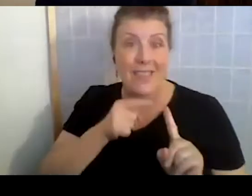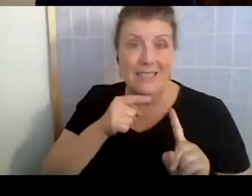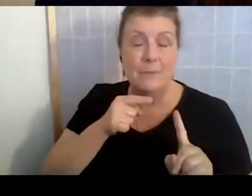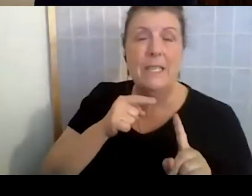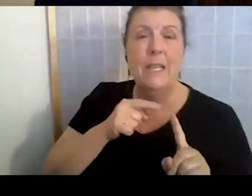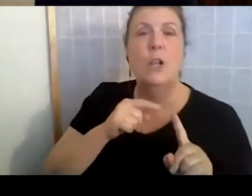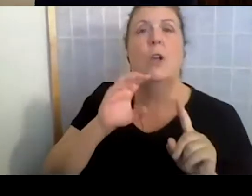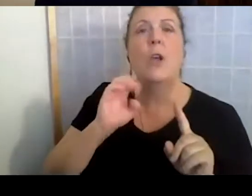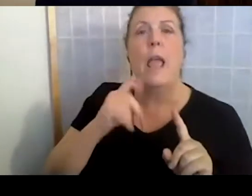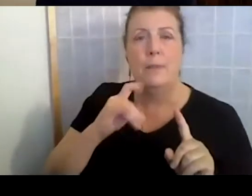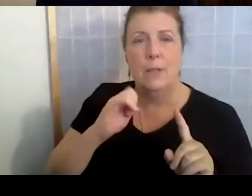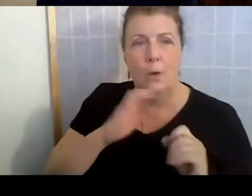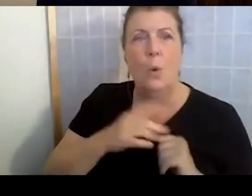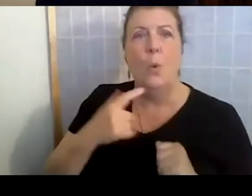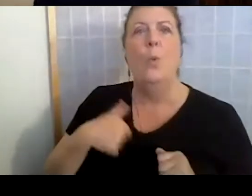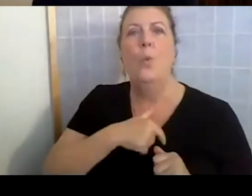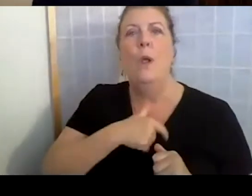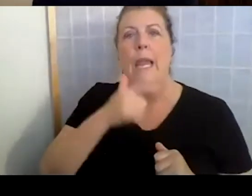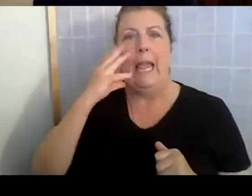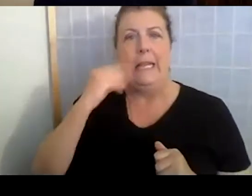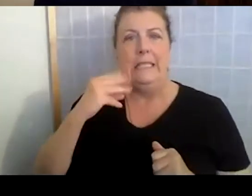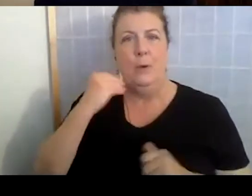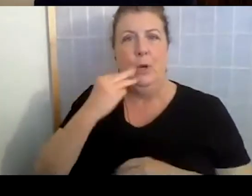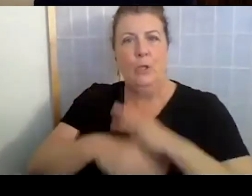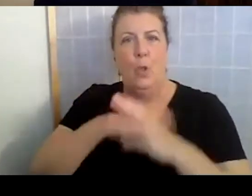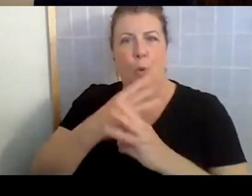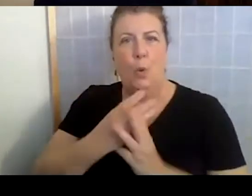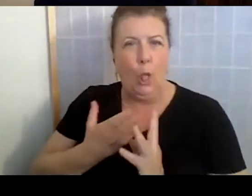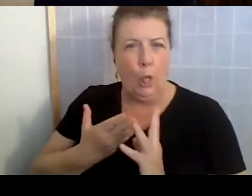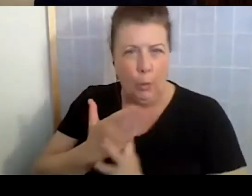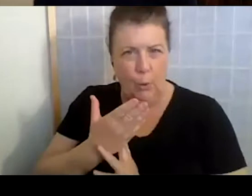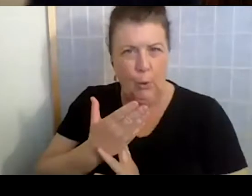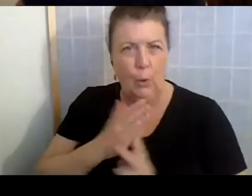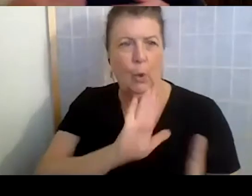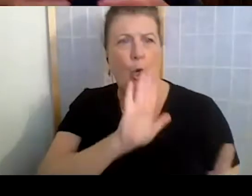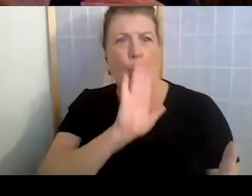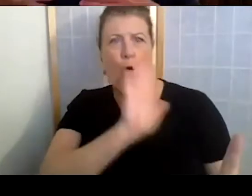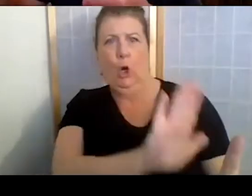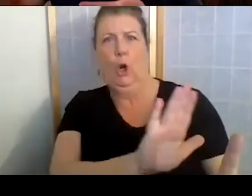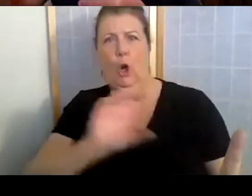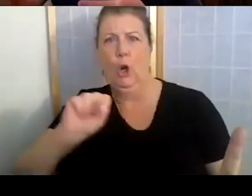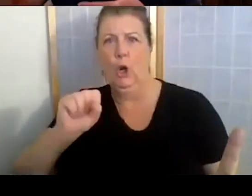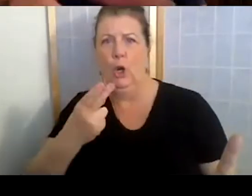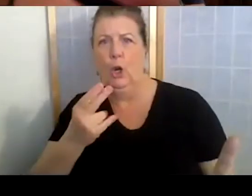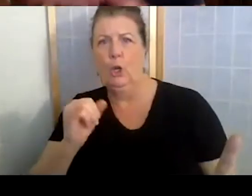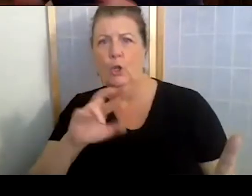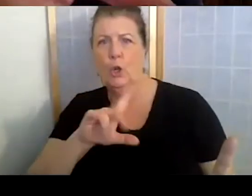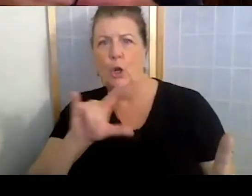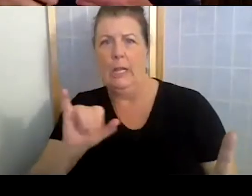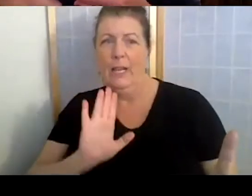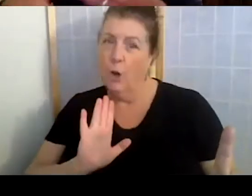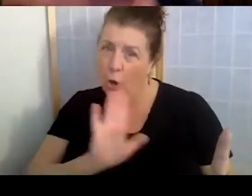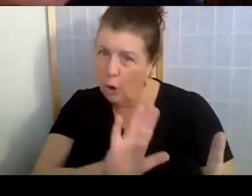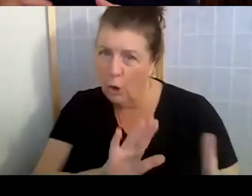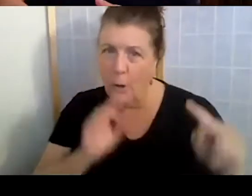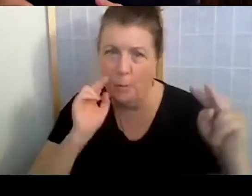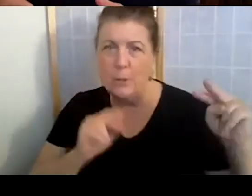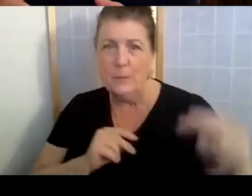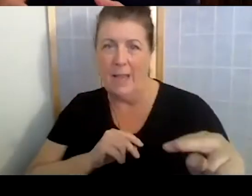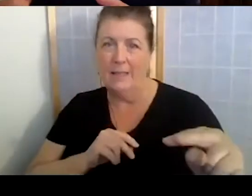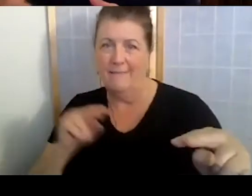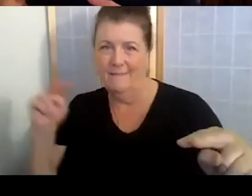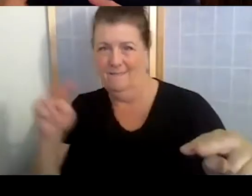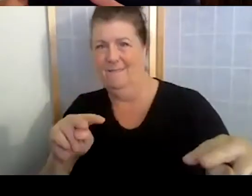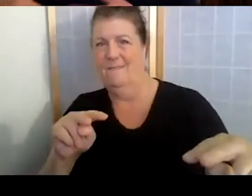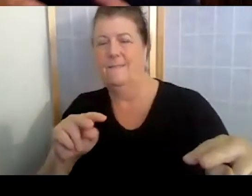experience the world through her perspective. And I think it's so important to do it that way. And so you get into very non-sequential storytelling